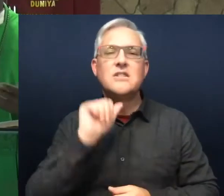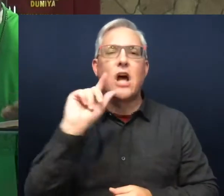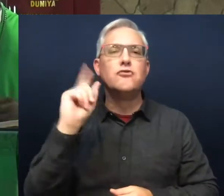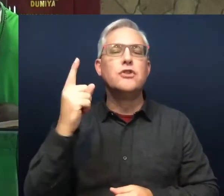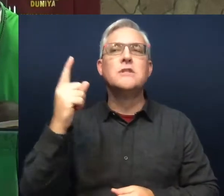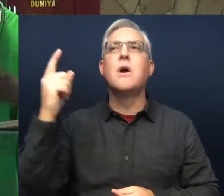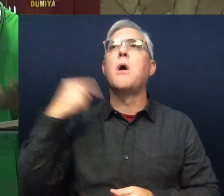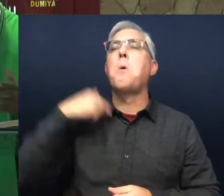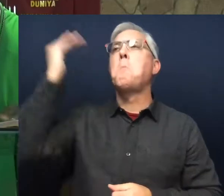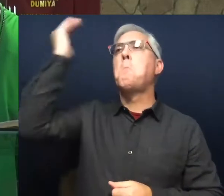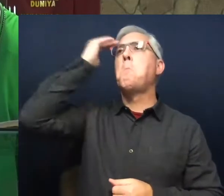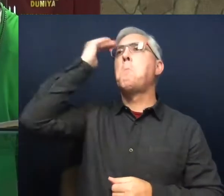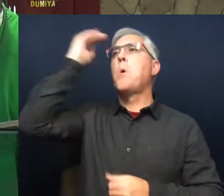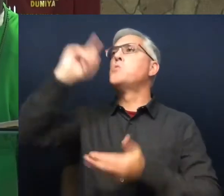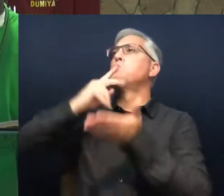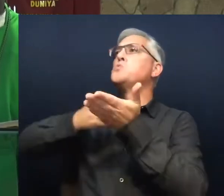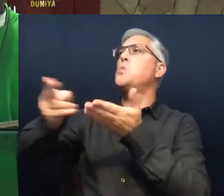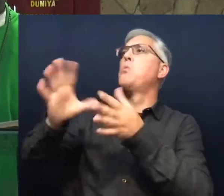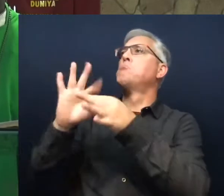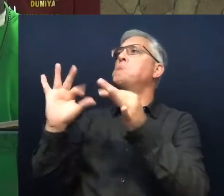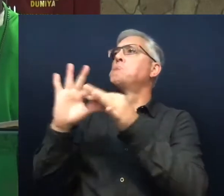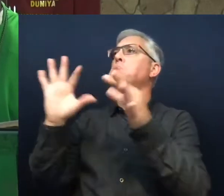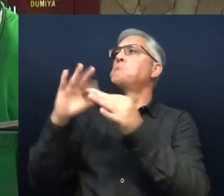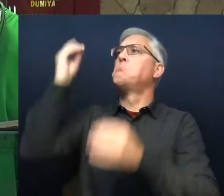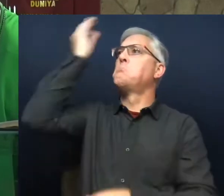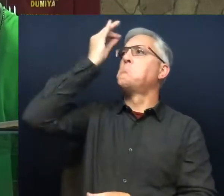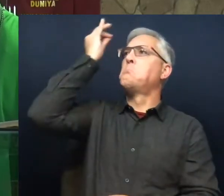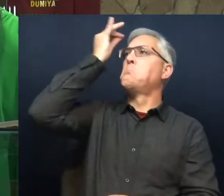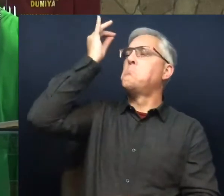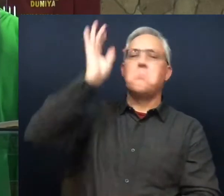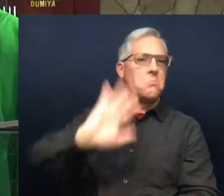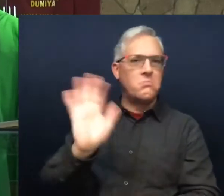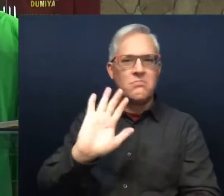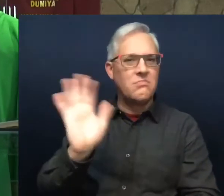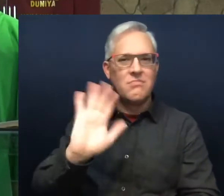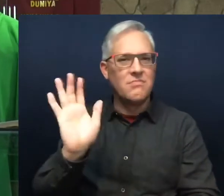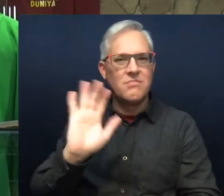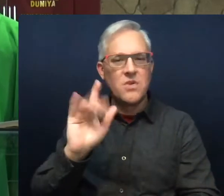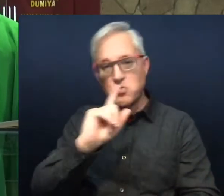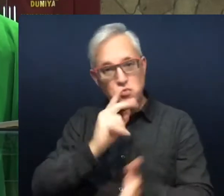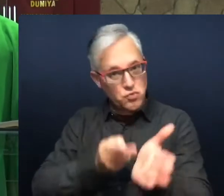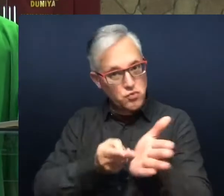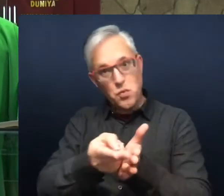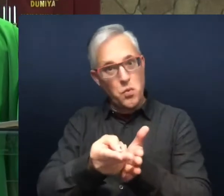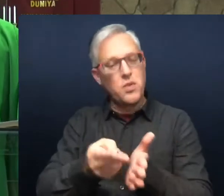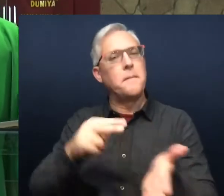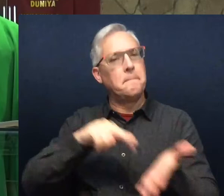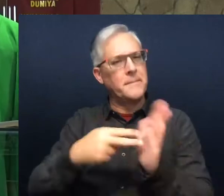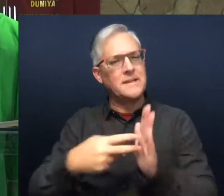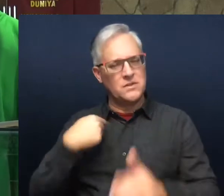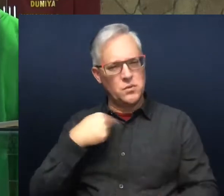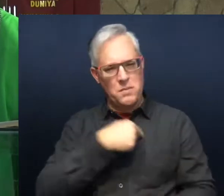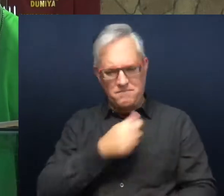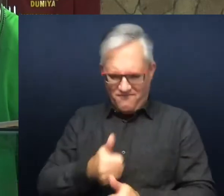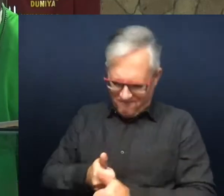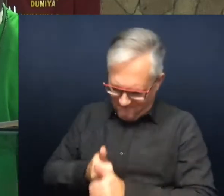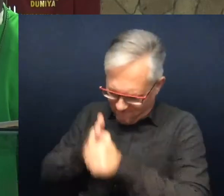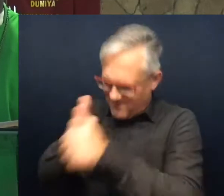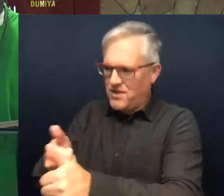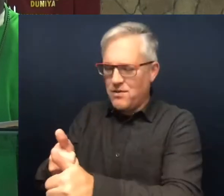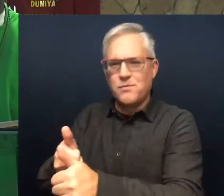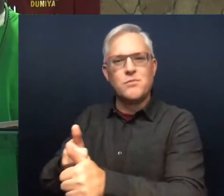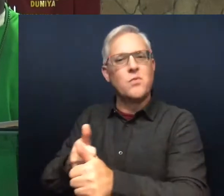of intellect or what we think. This truth compels us to be faithful and living